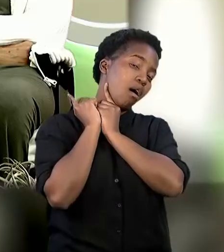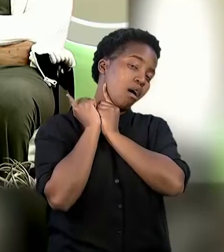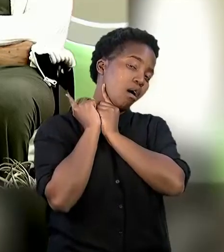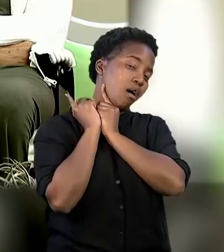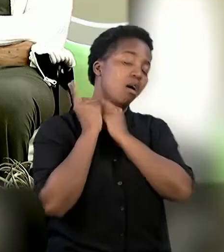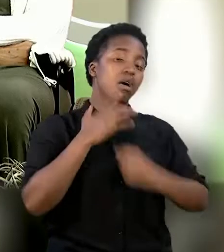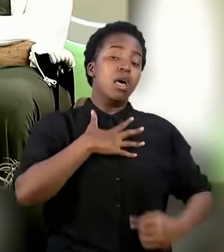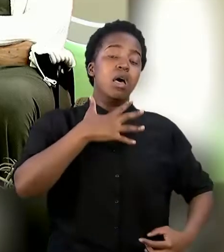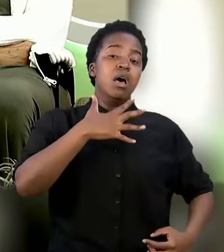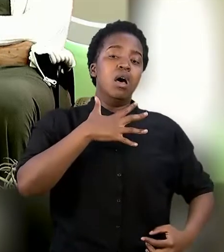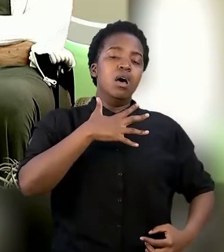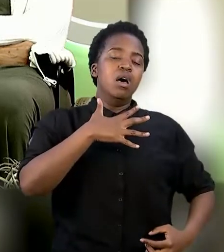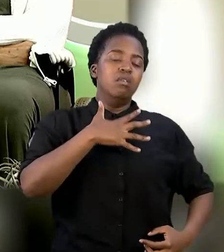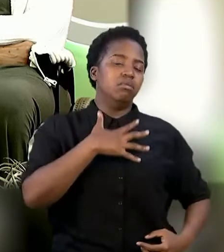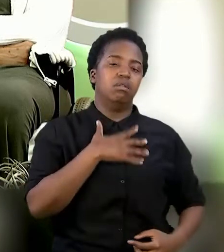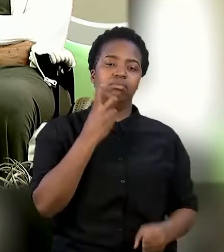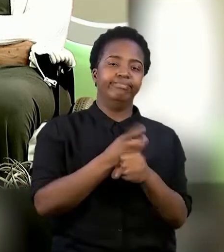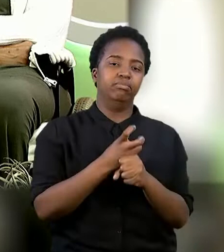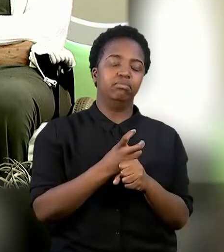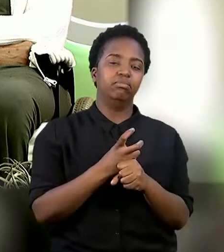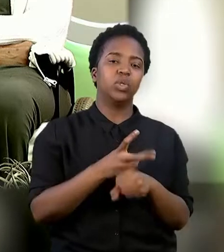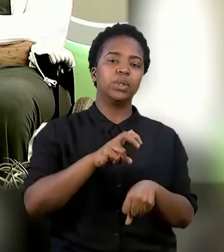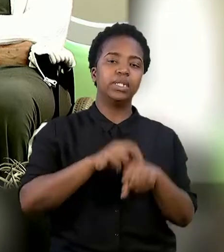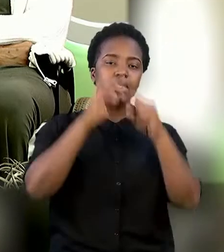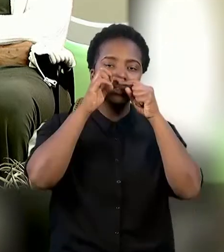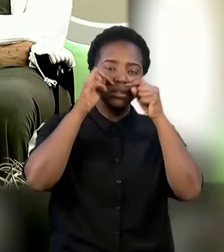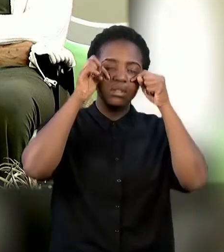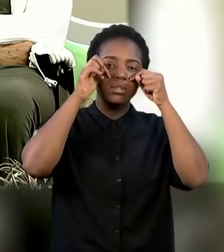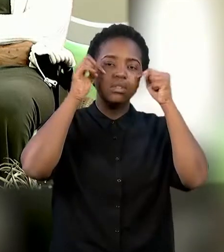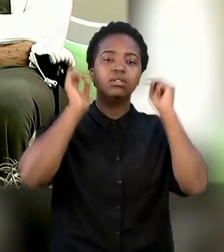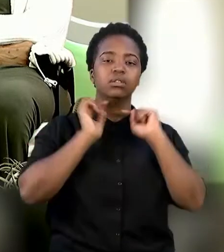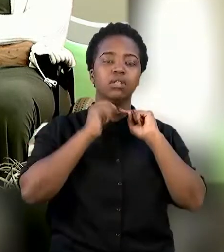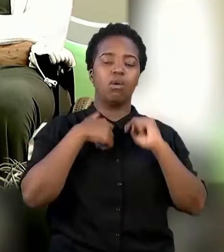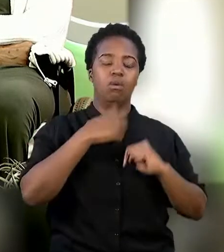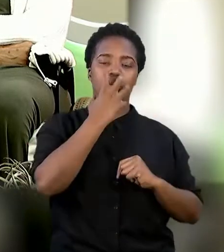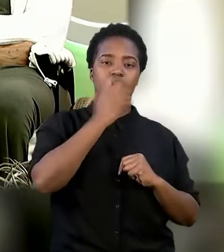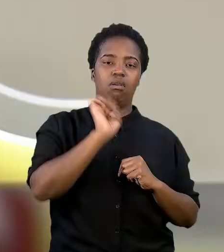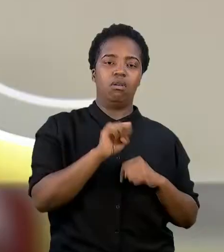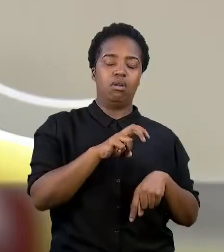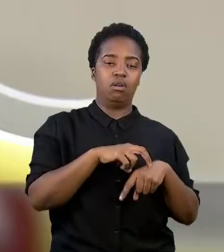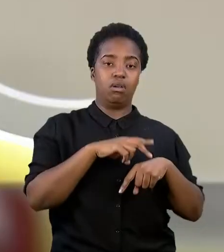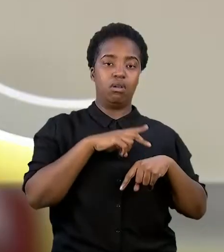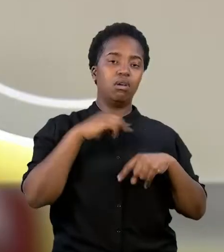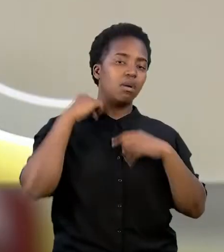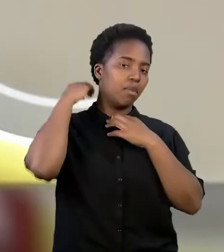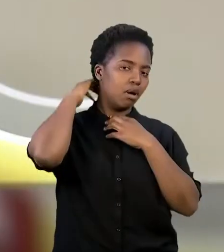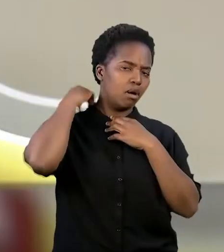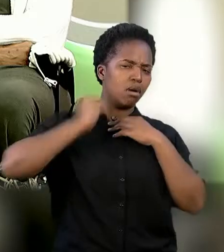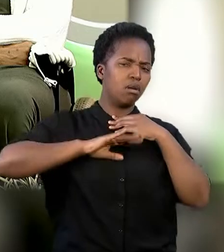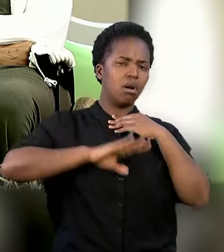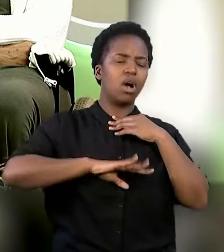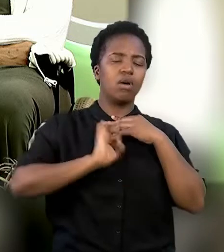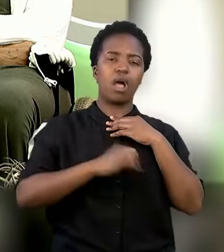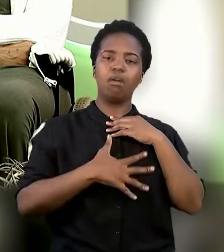there, you cannot take a breath on your own. You will need a ventilator to do all your breathing for you. Below that, you can